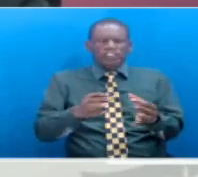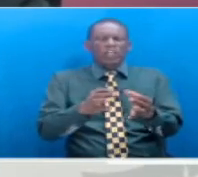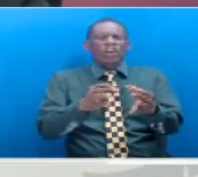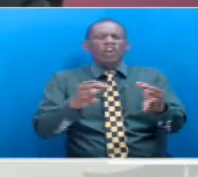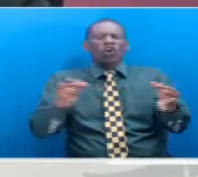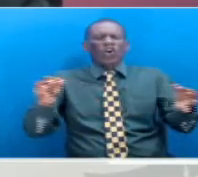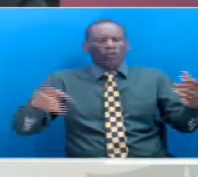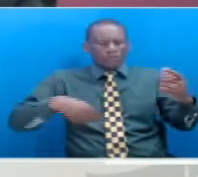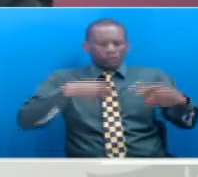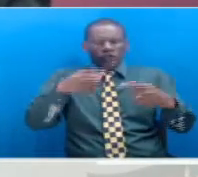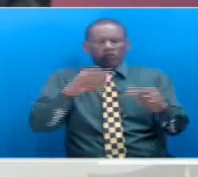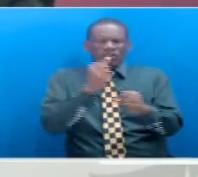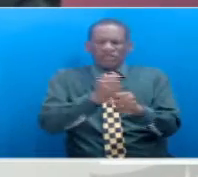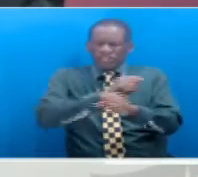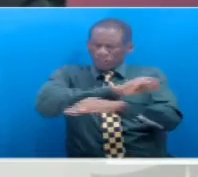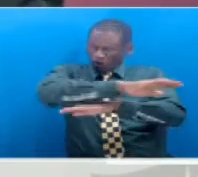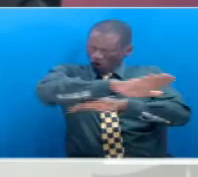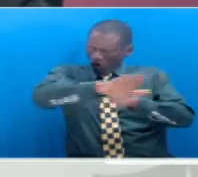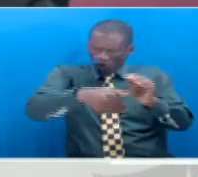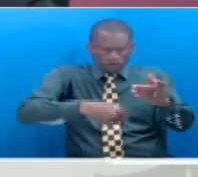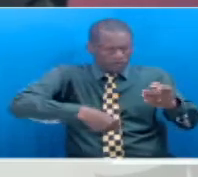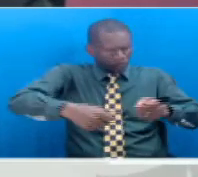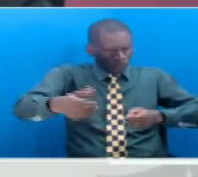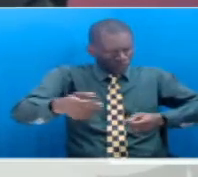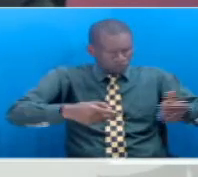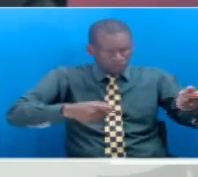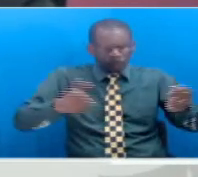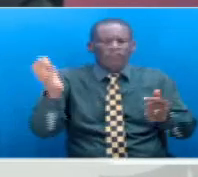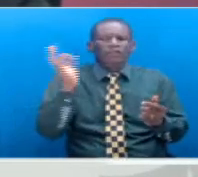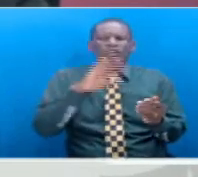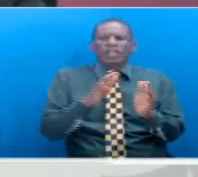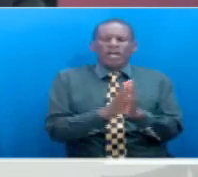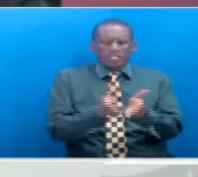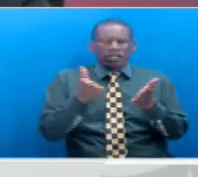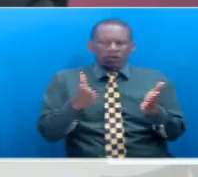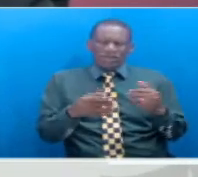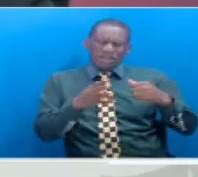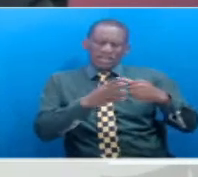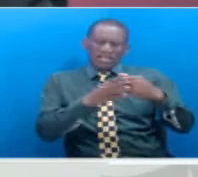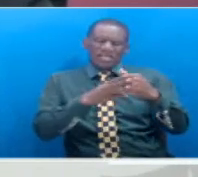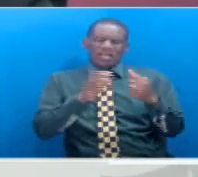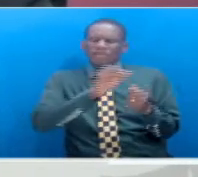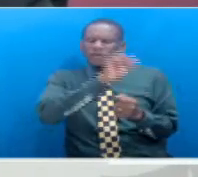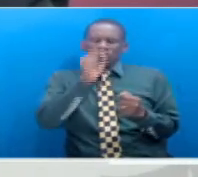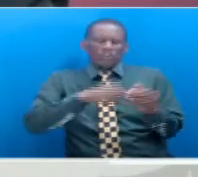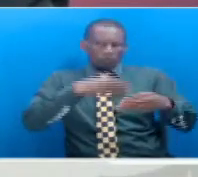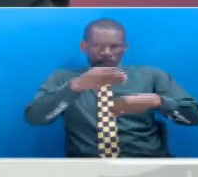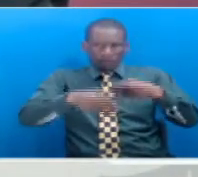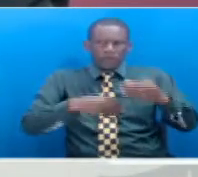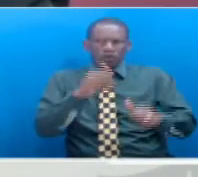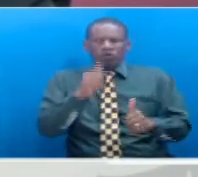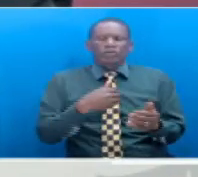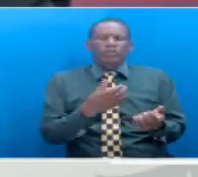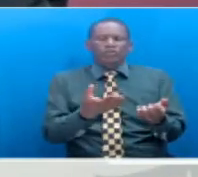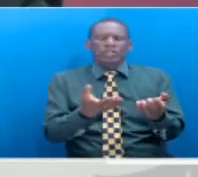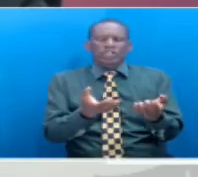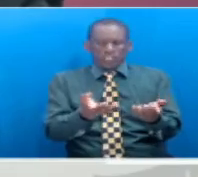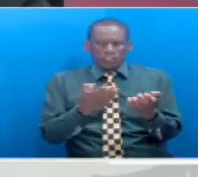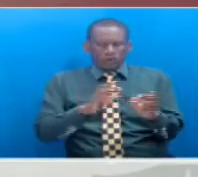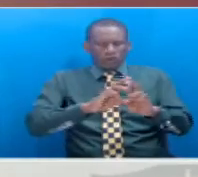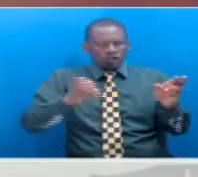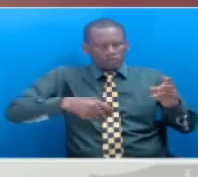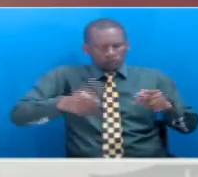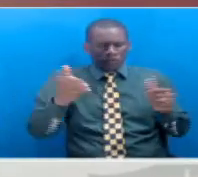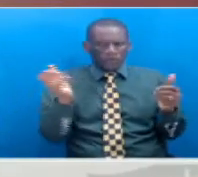process. We have done all the procurements, and at this point, 99% of the materials that we require have been